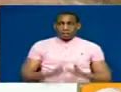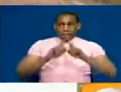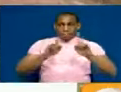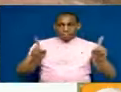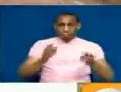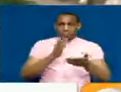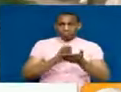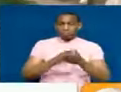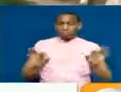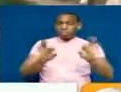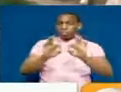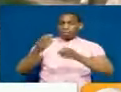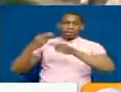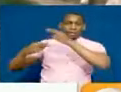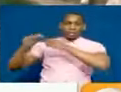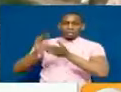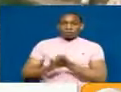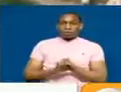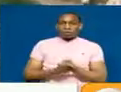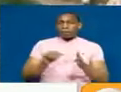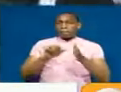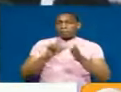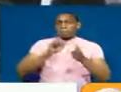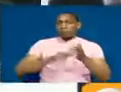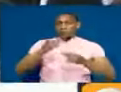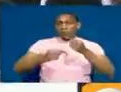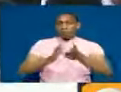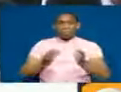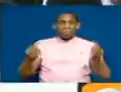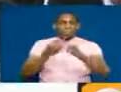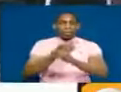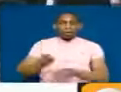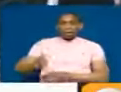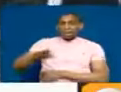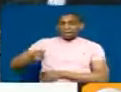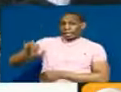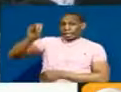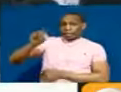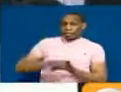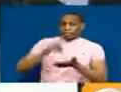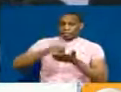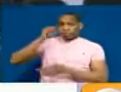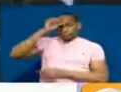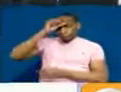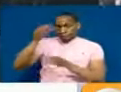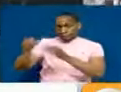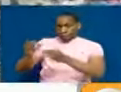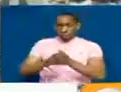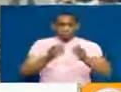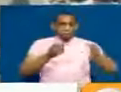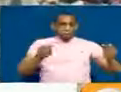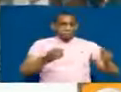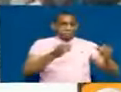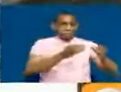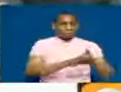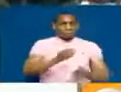But in the midst of such remarkable history lies the tragedy of an ongoing conflict in the north, pitting government forces